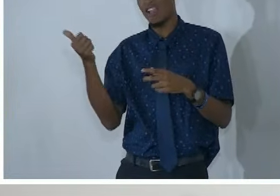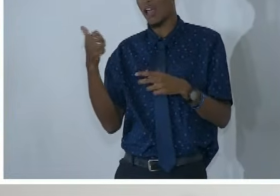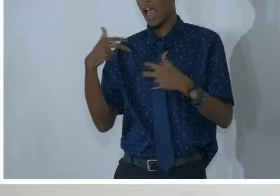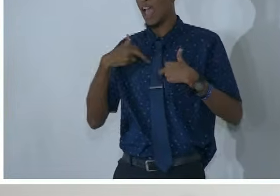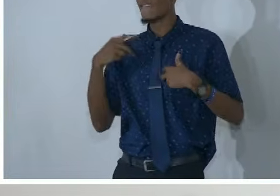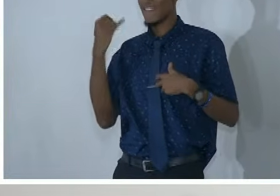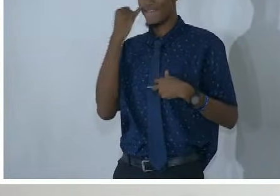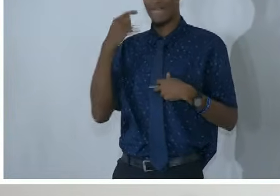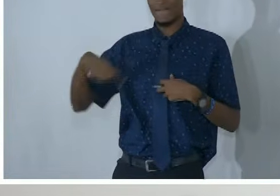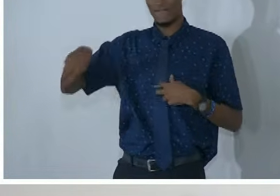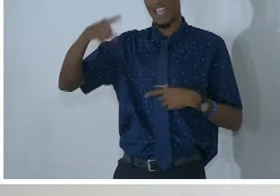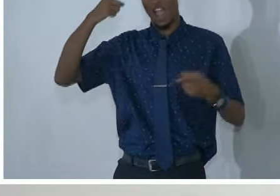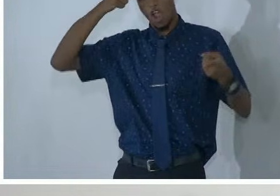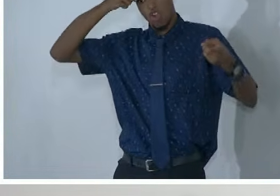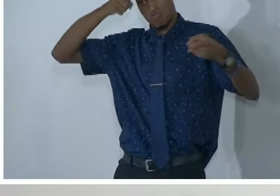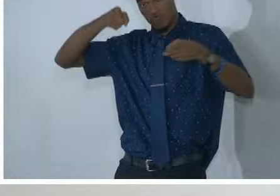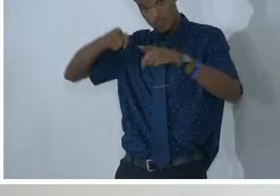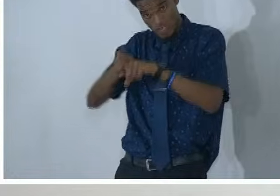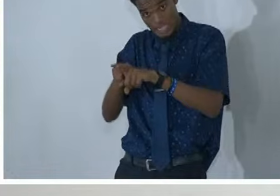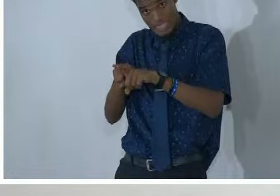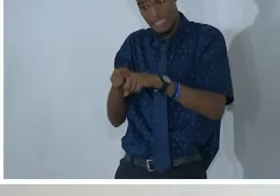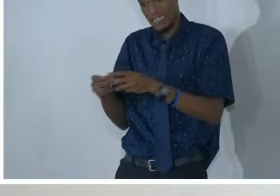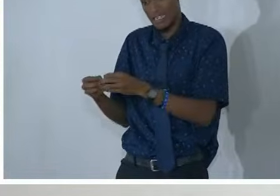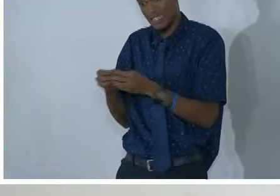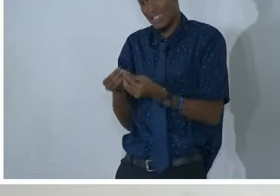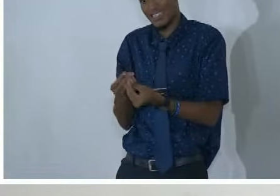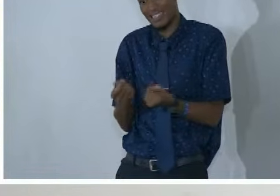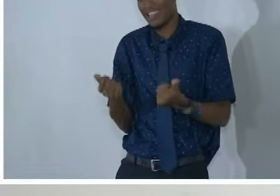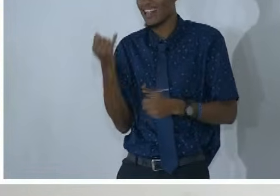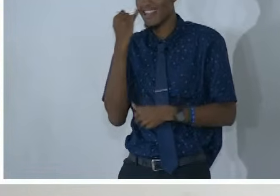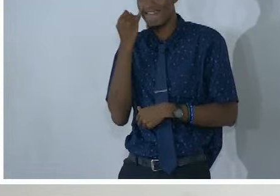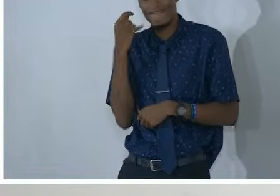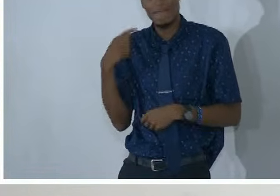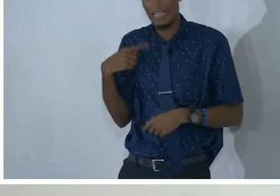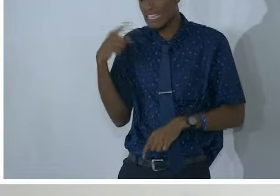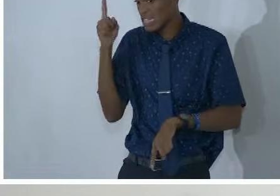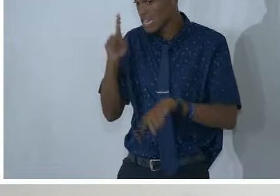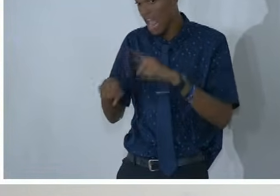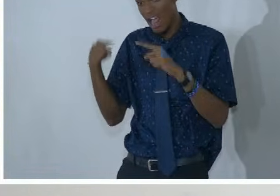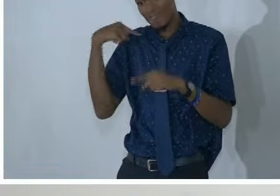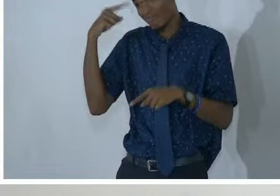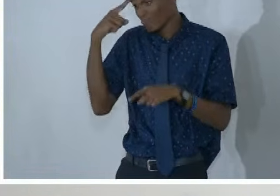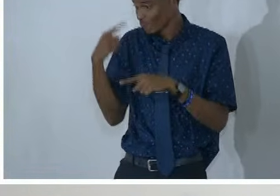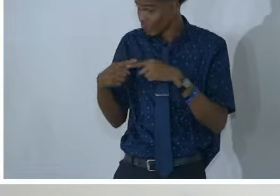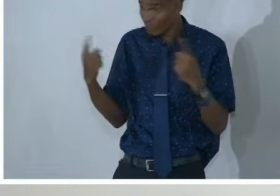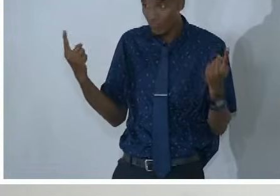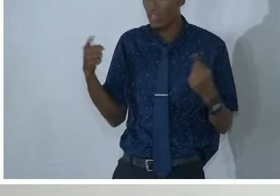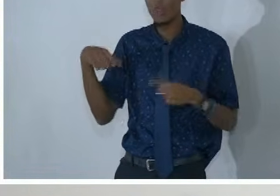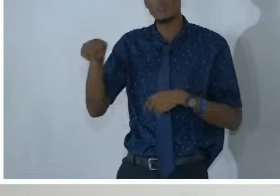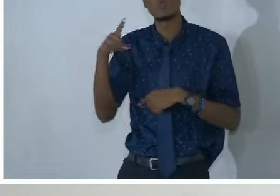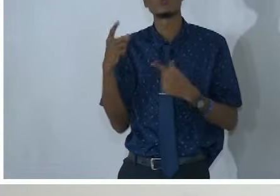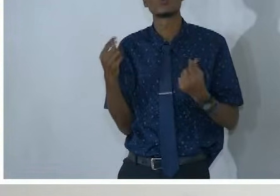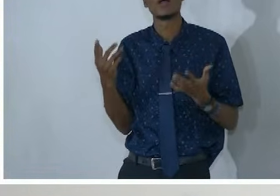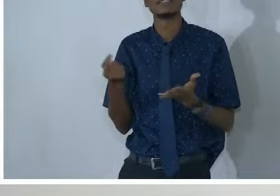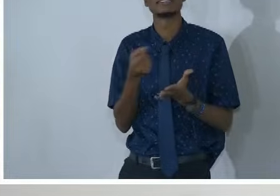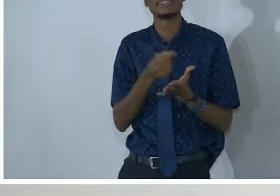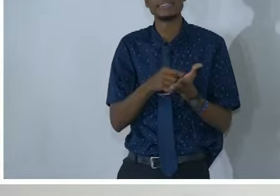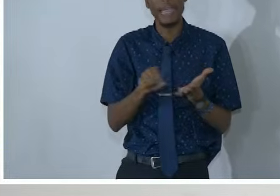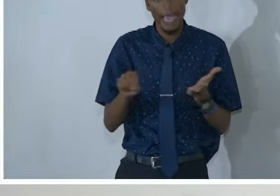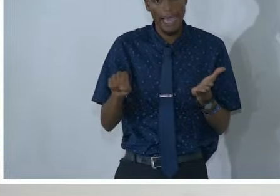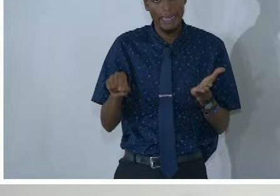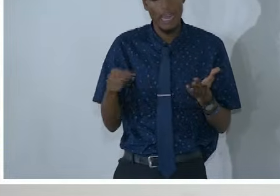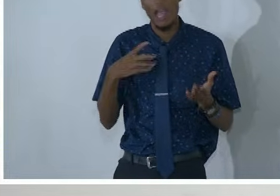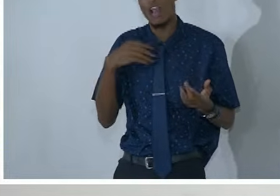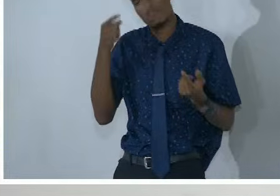mediation, they can actually say, if we can't come to a settlement, they sign before and agree that the